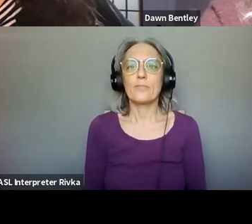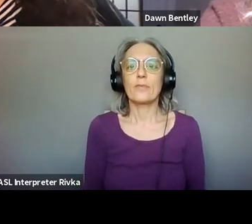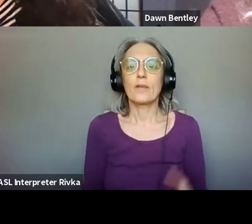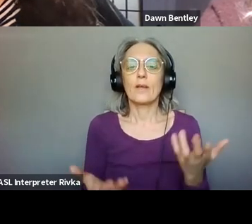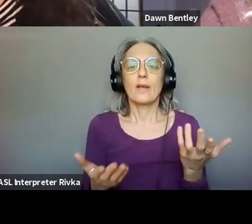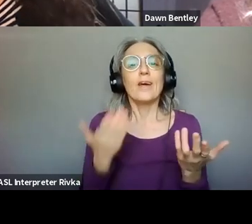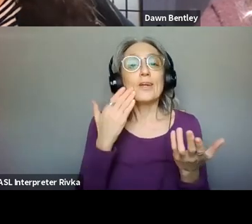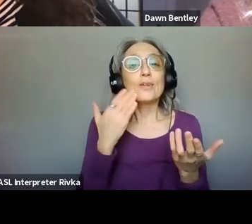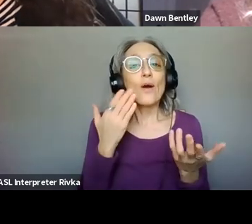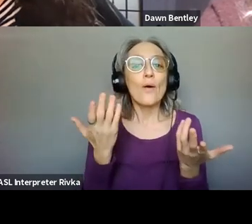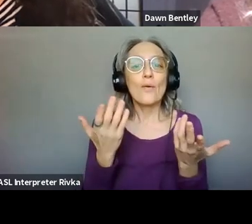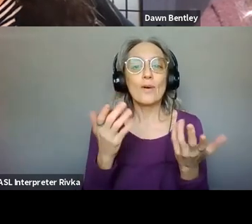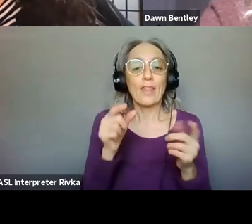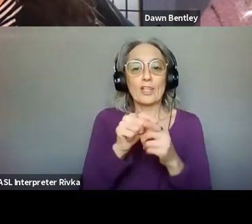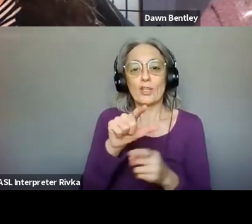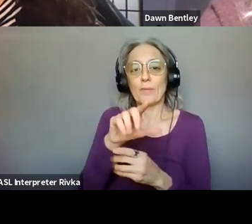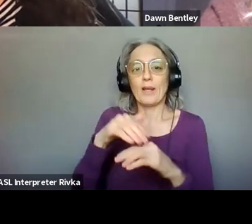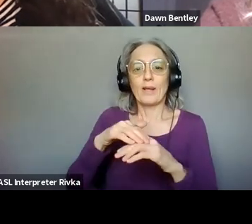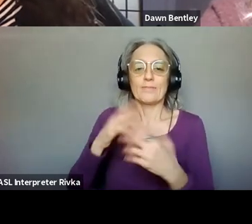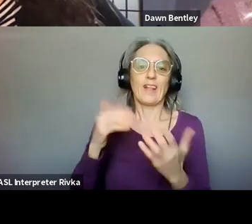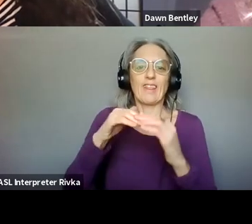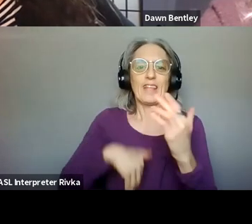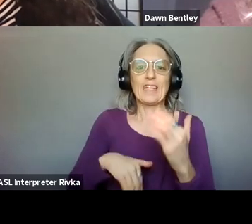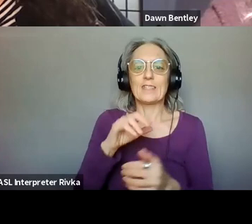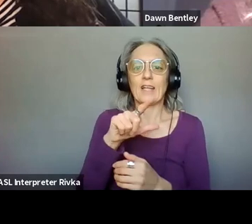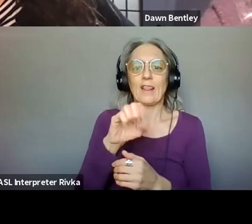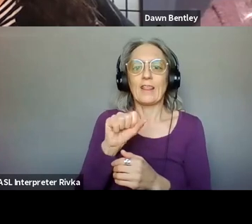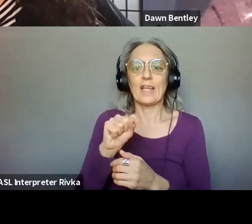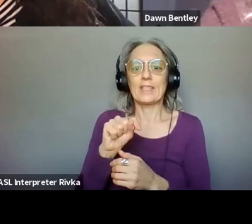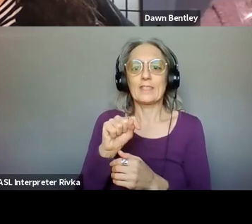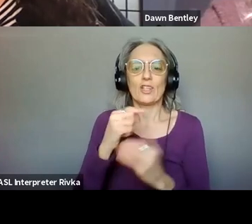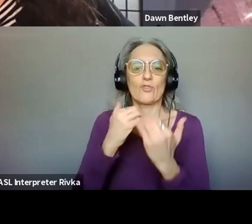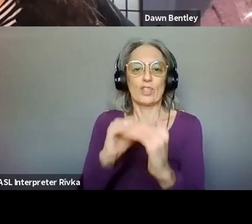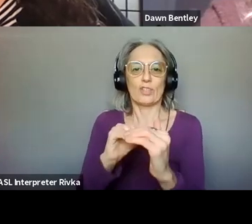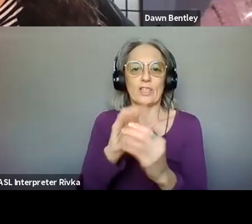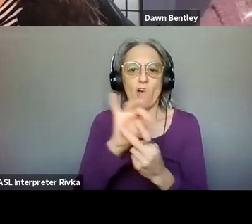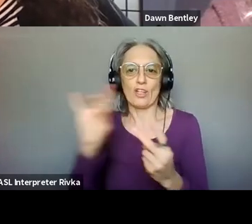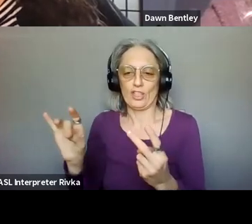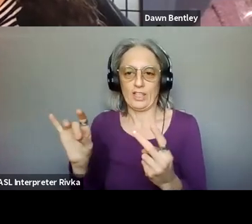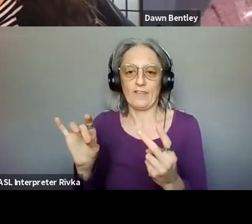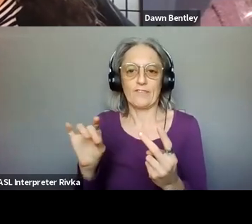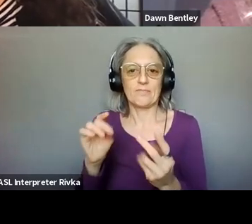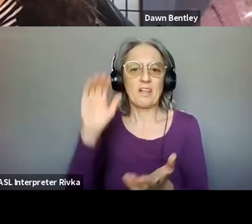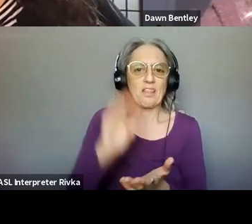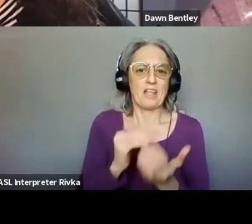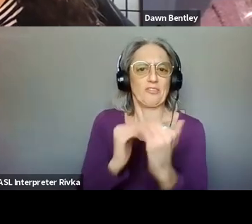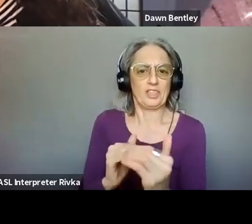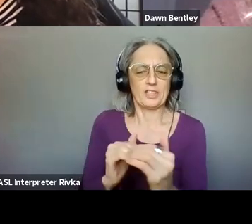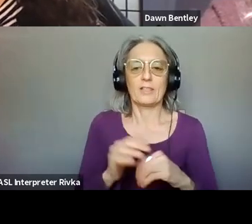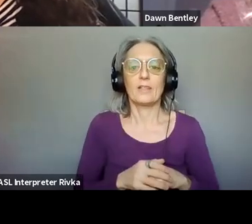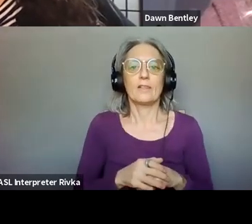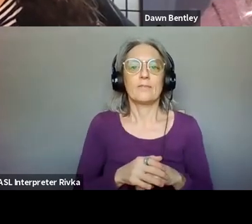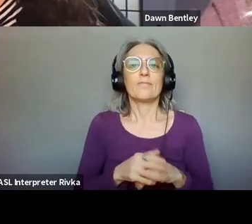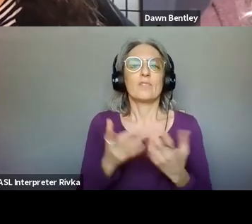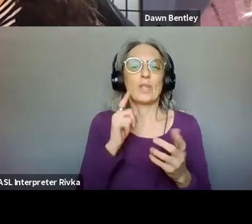least restrictive alternative? And Maggie will get into that with alternatives and things. But I mean, the court is making a legal